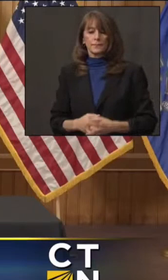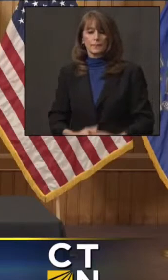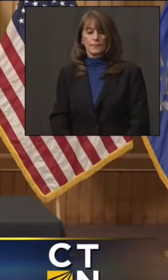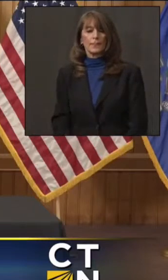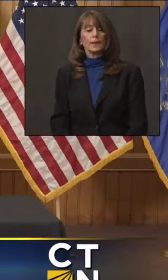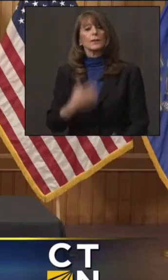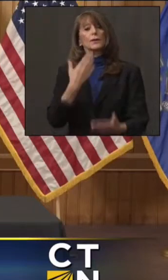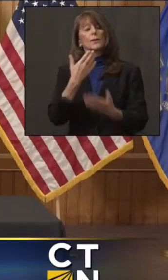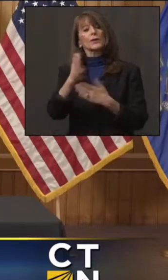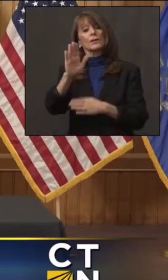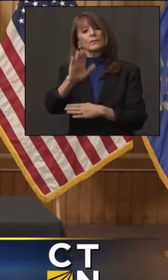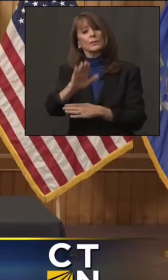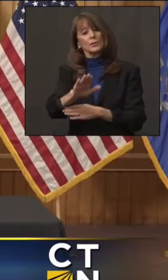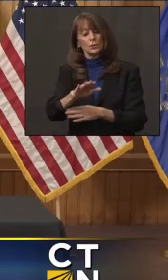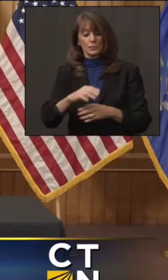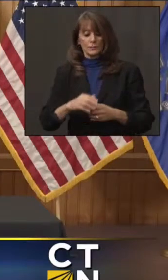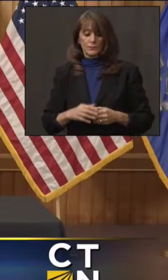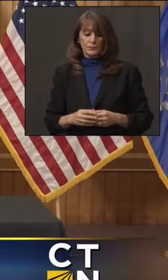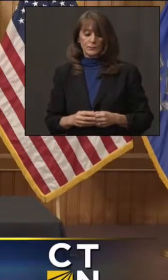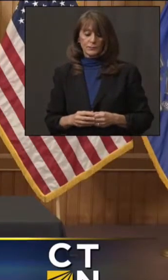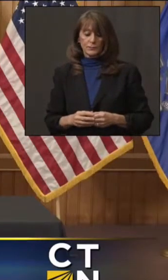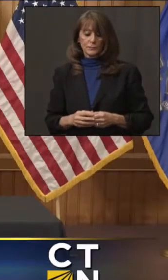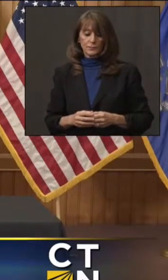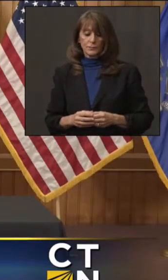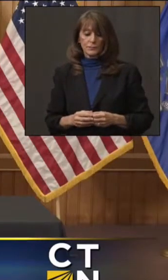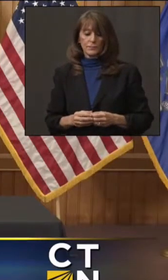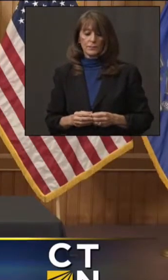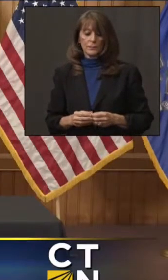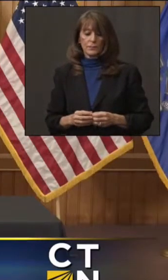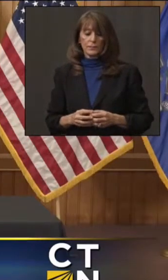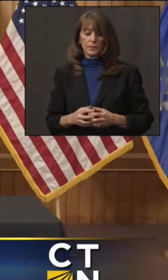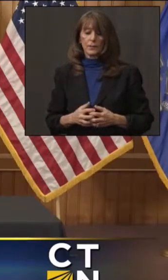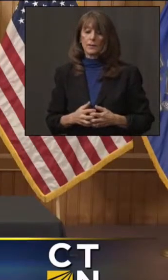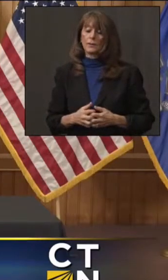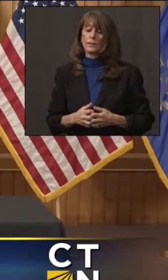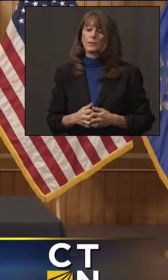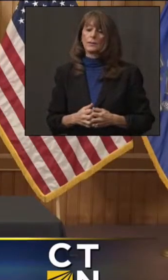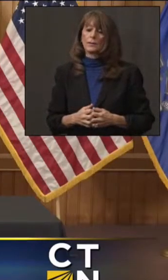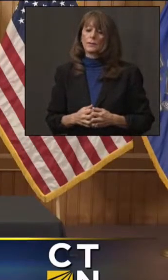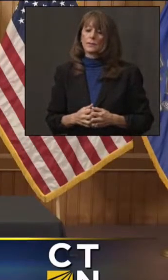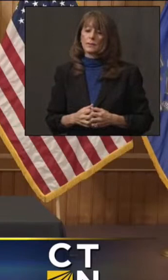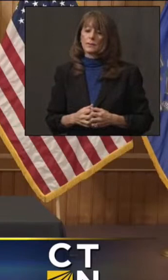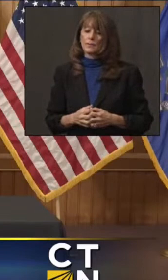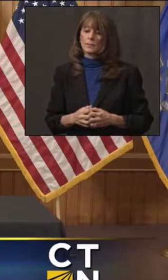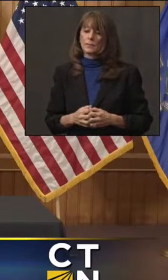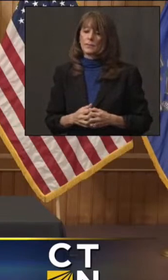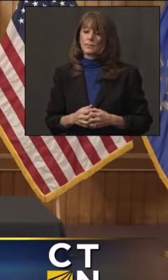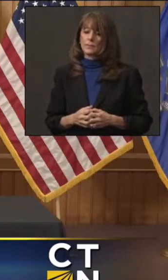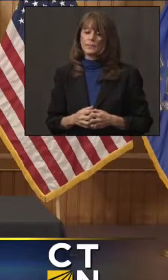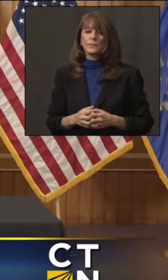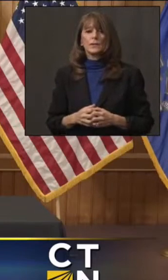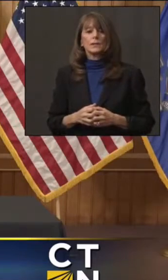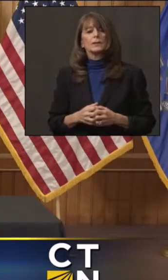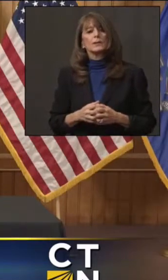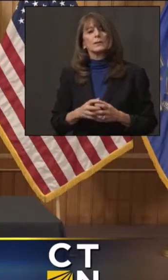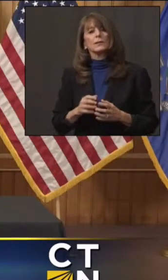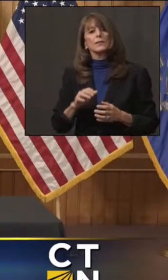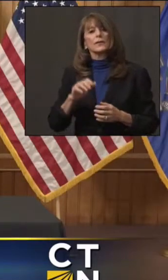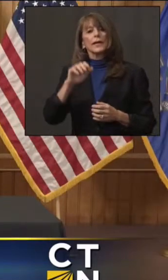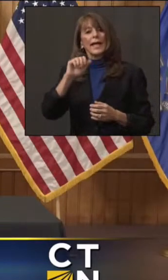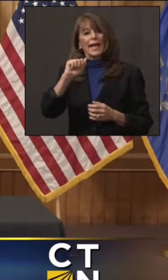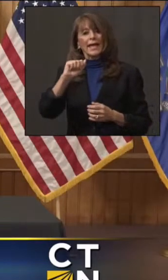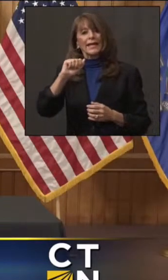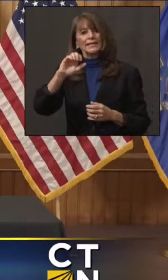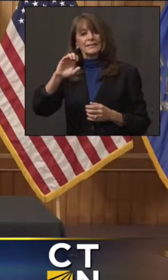Good afternoon. You mentioned that people in the prison systems fall under Phase 1B. The ACLU